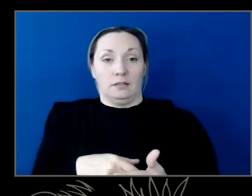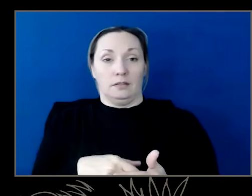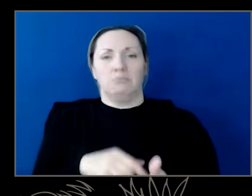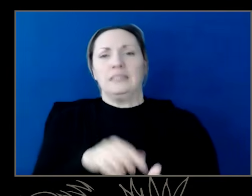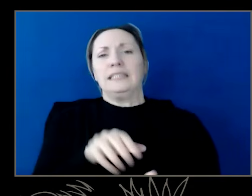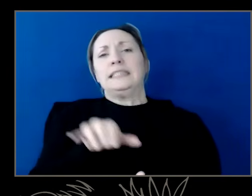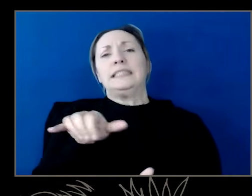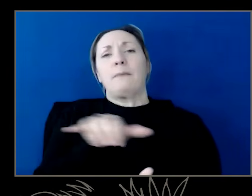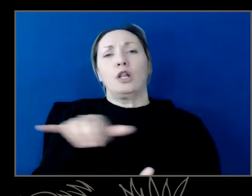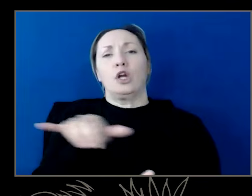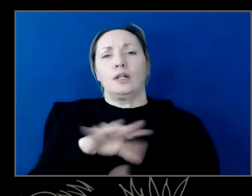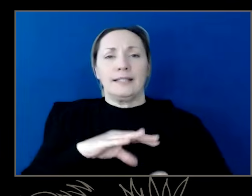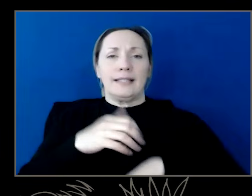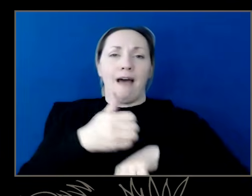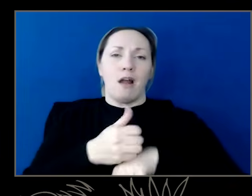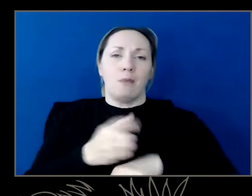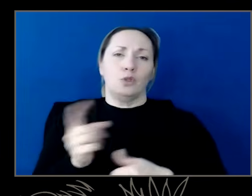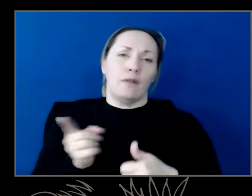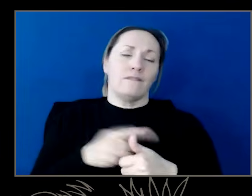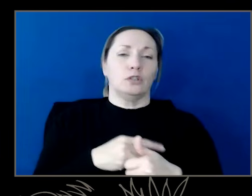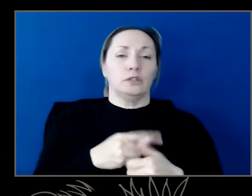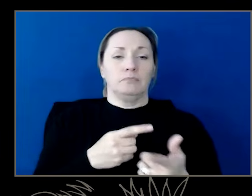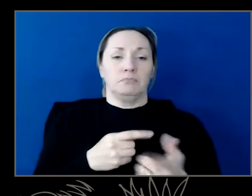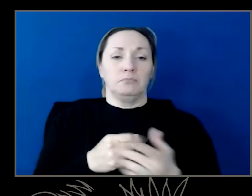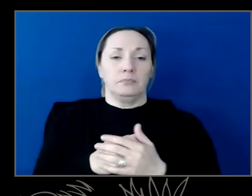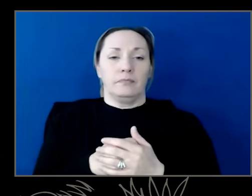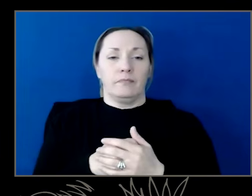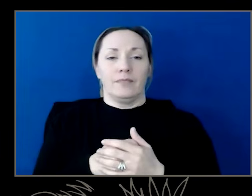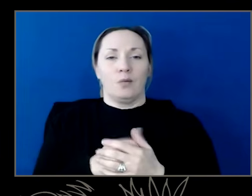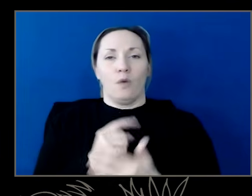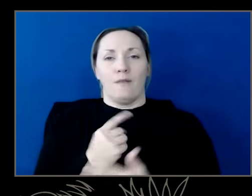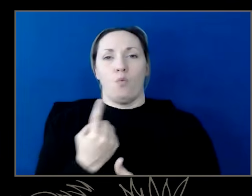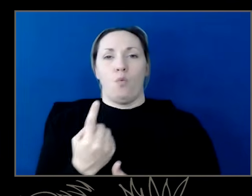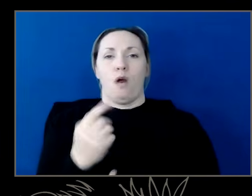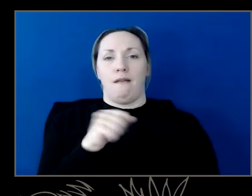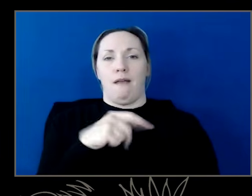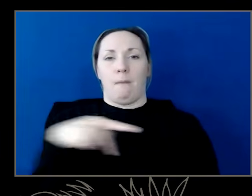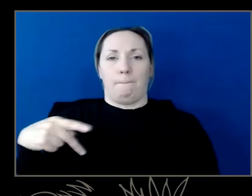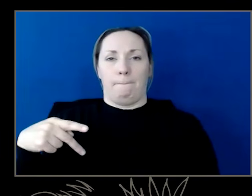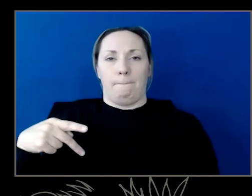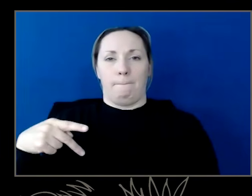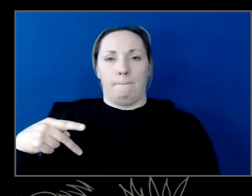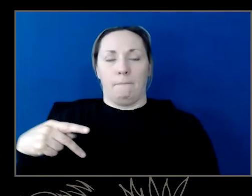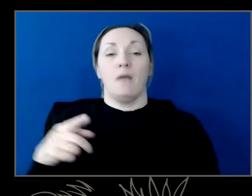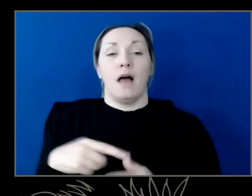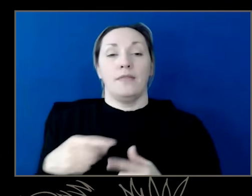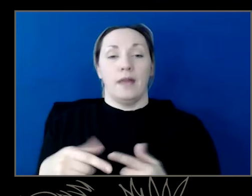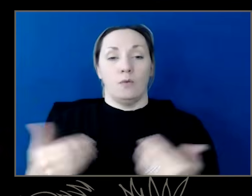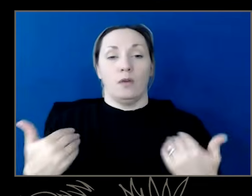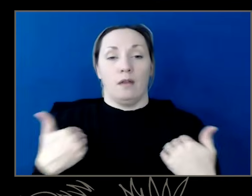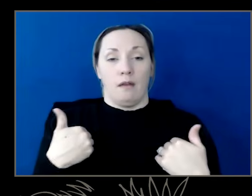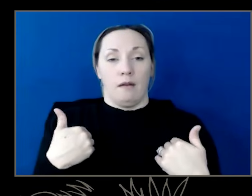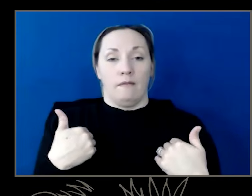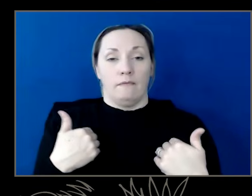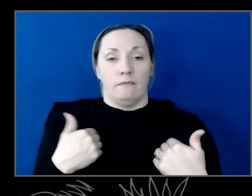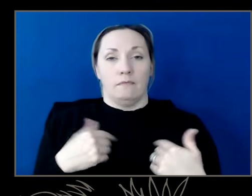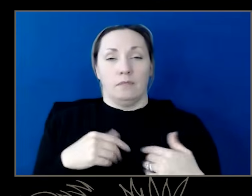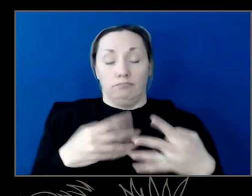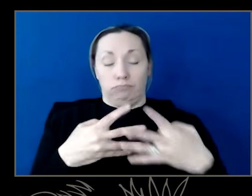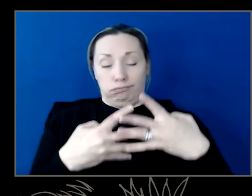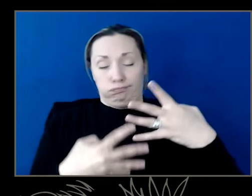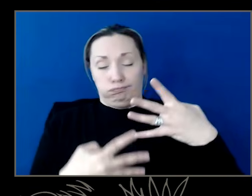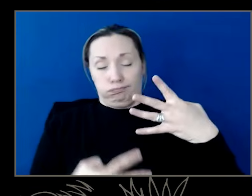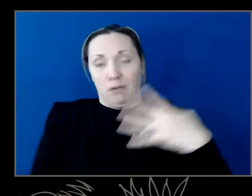similar setup to our first one where we have a single app. And then we have 500